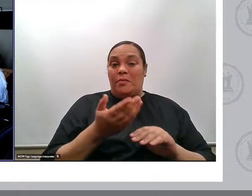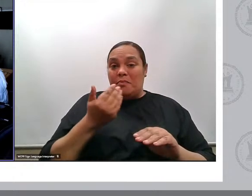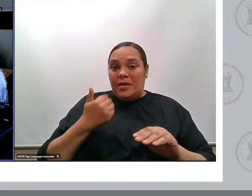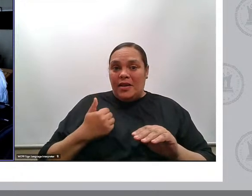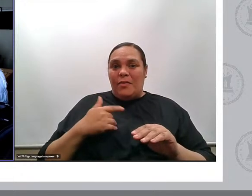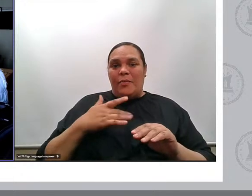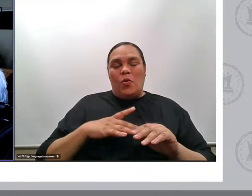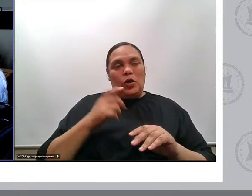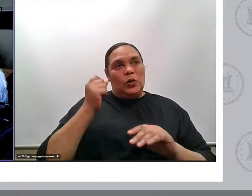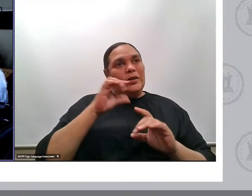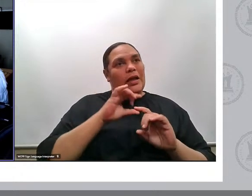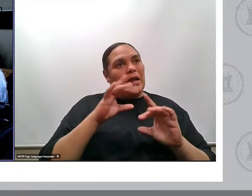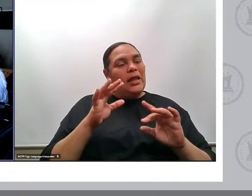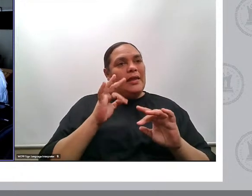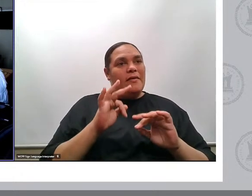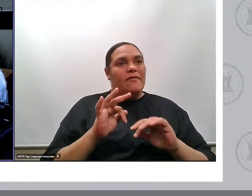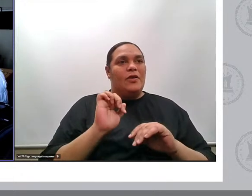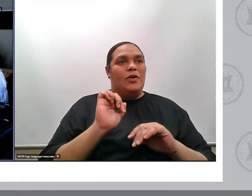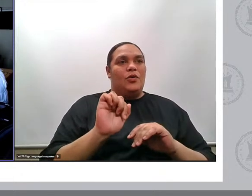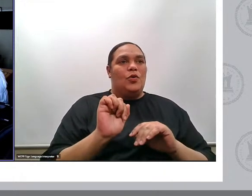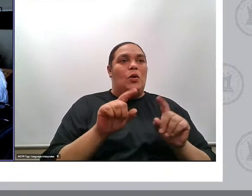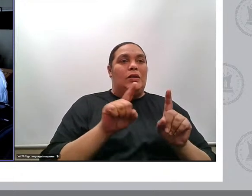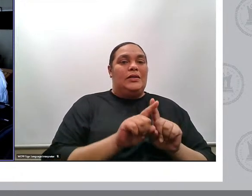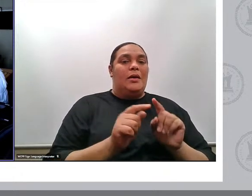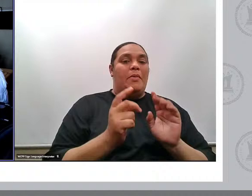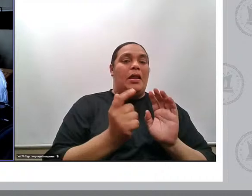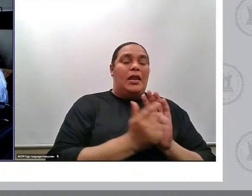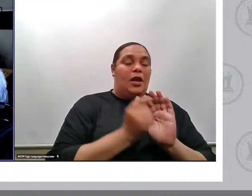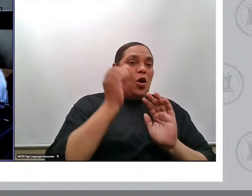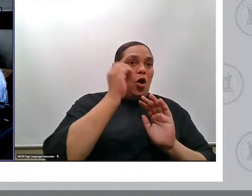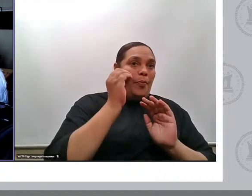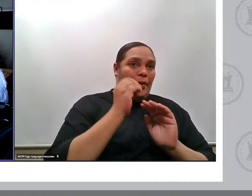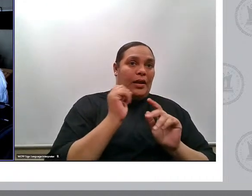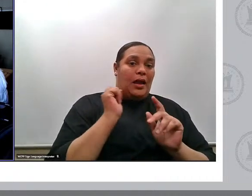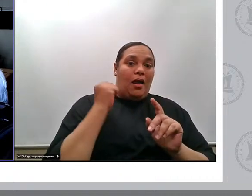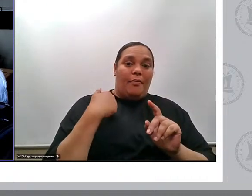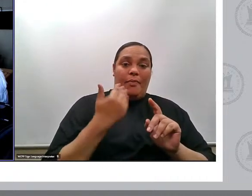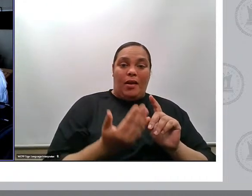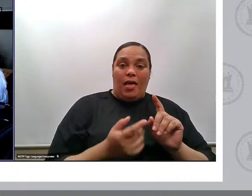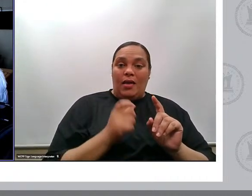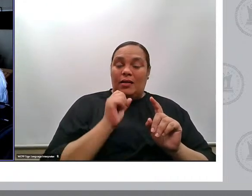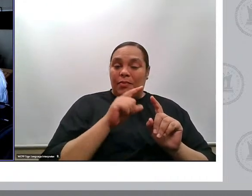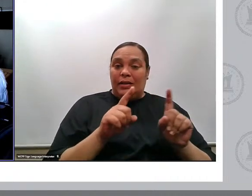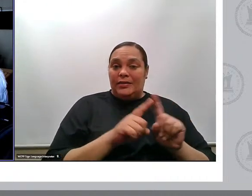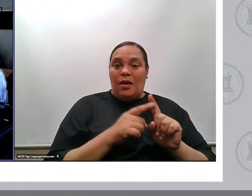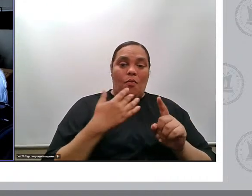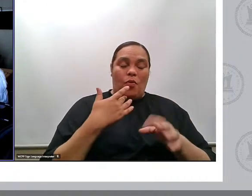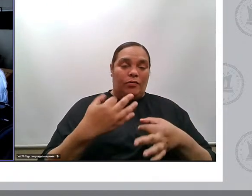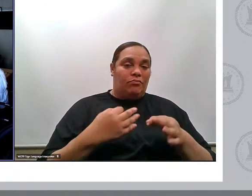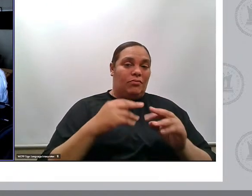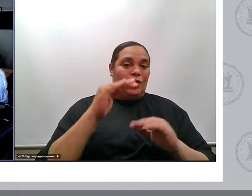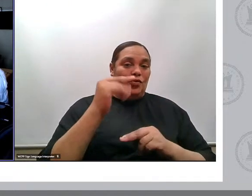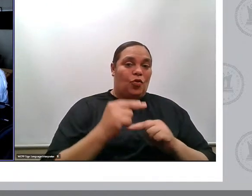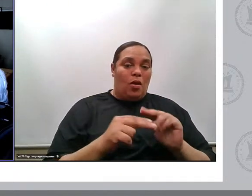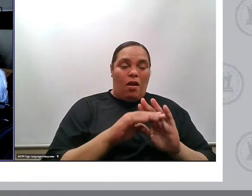want to understand if the same legal opinion was applied when determining the